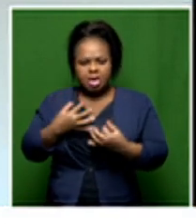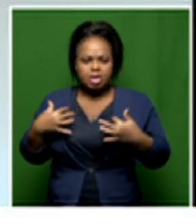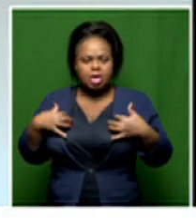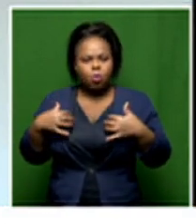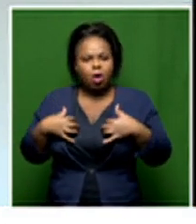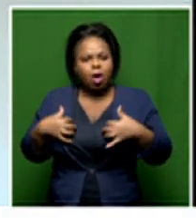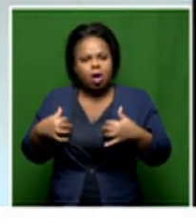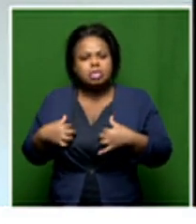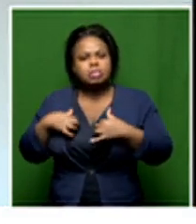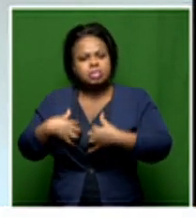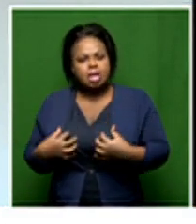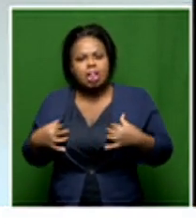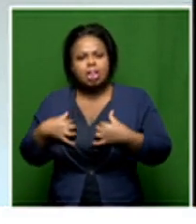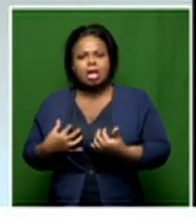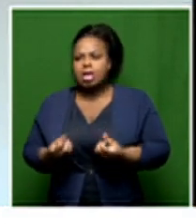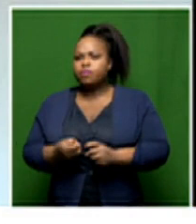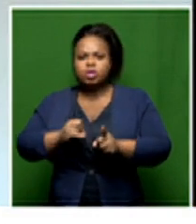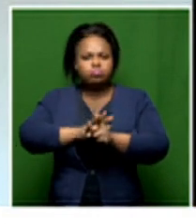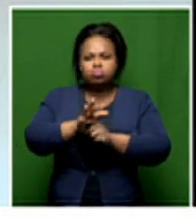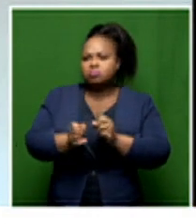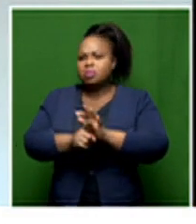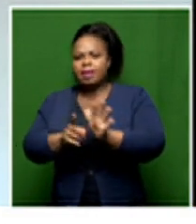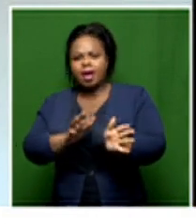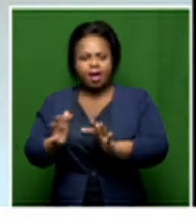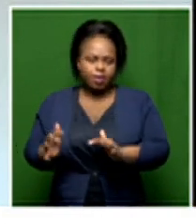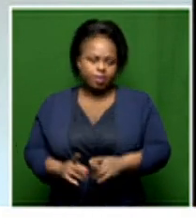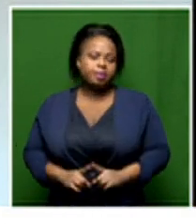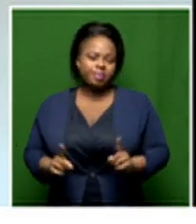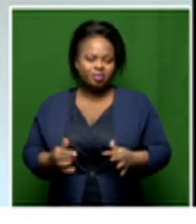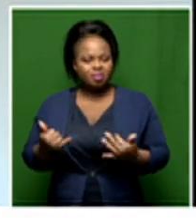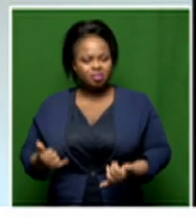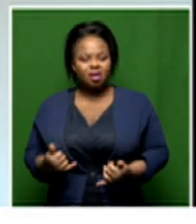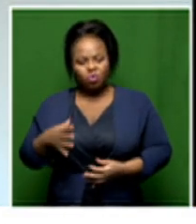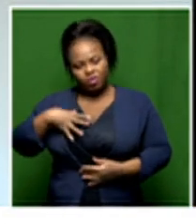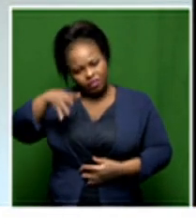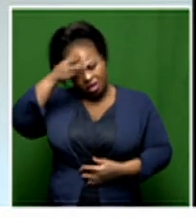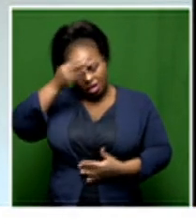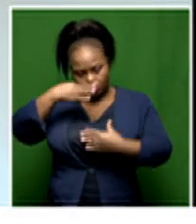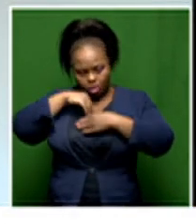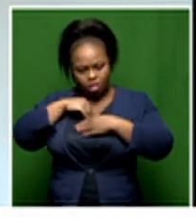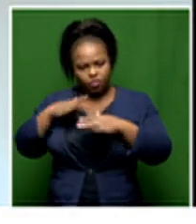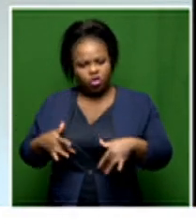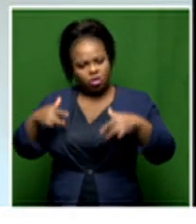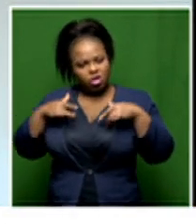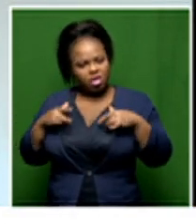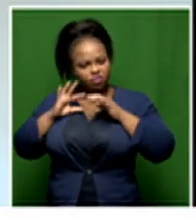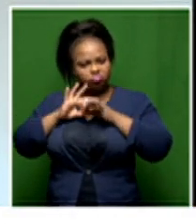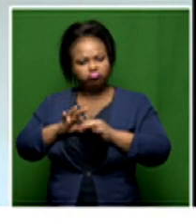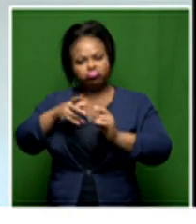and fears around the spread of the disease, but we've learned to live with it. So we've learned